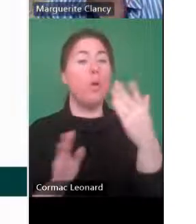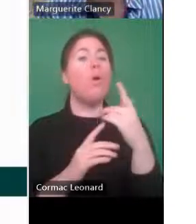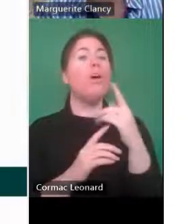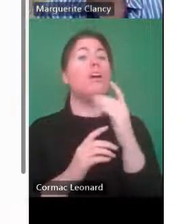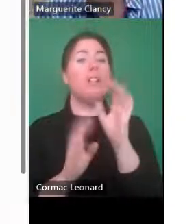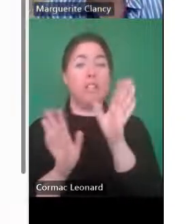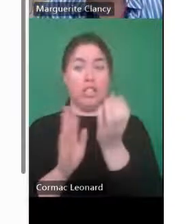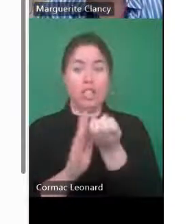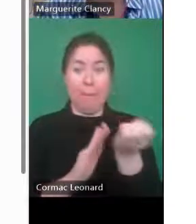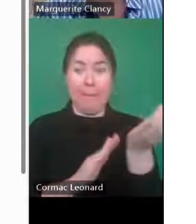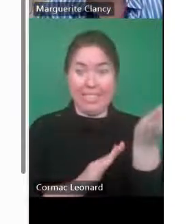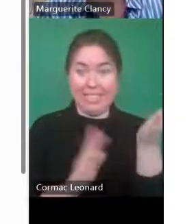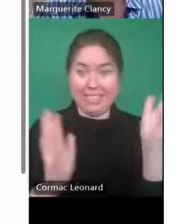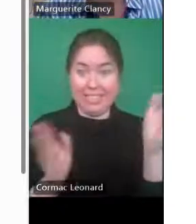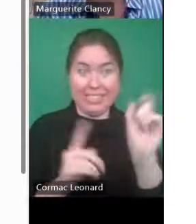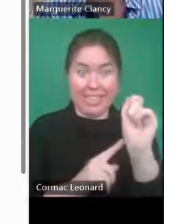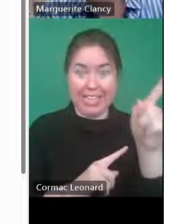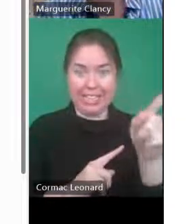forms.